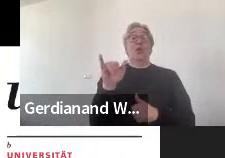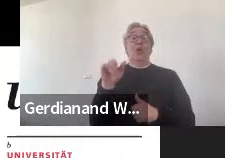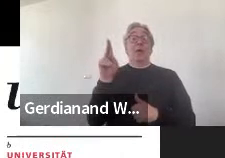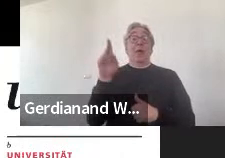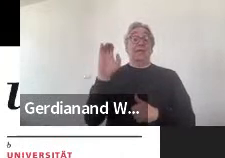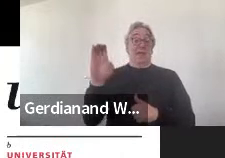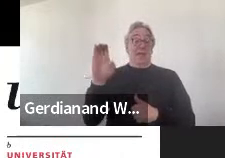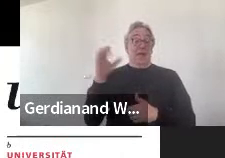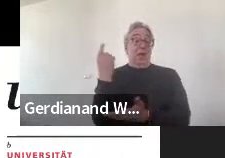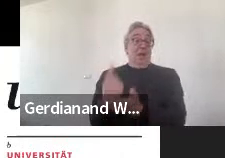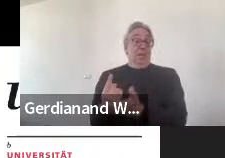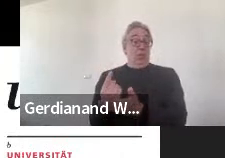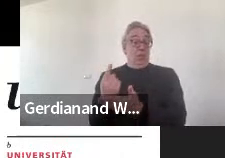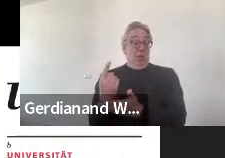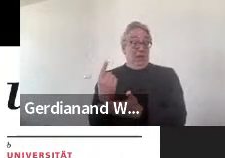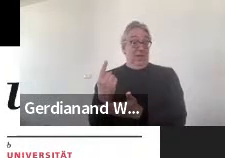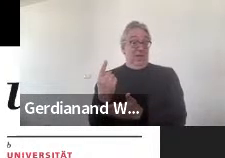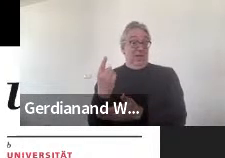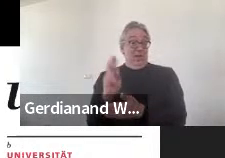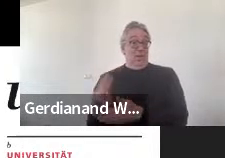my colleague Jamila Pita.